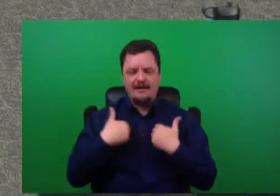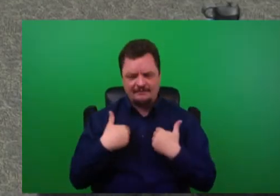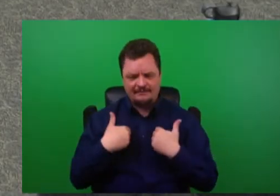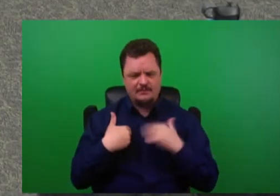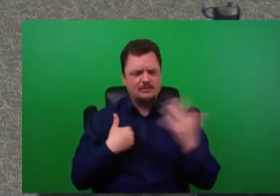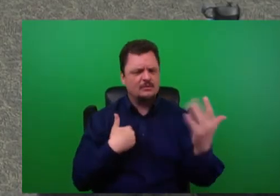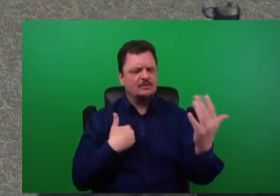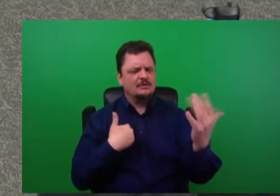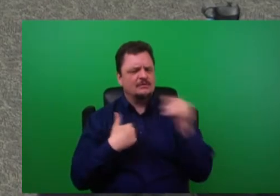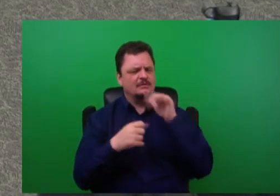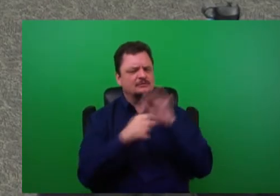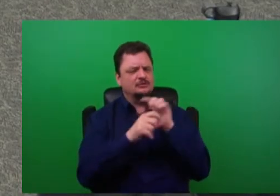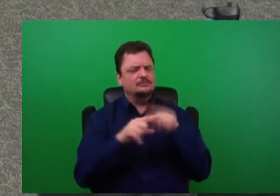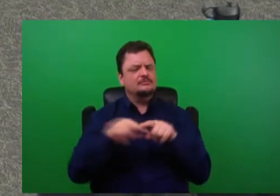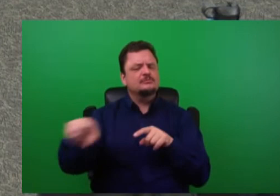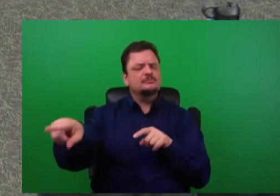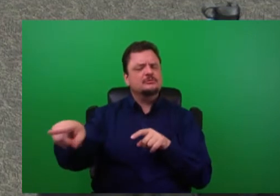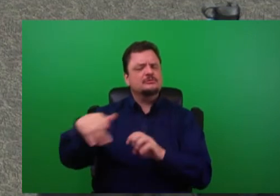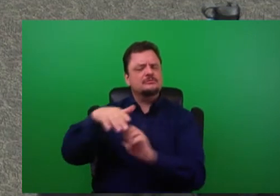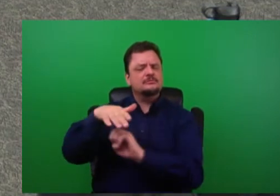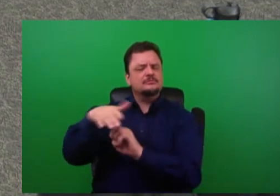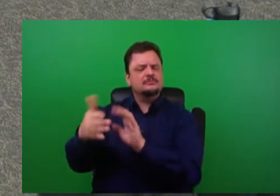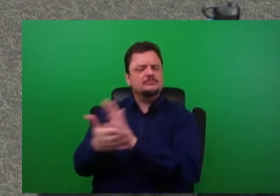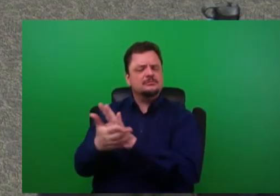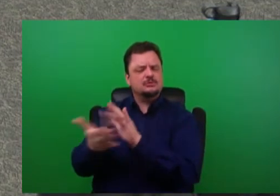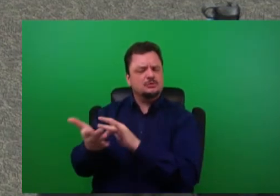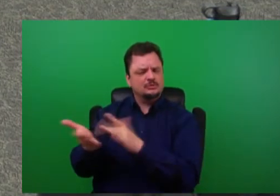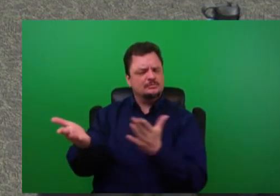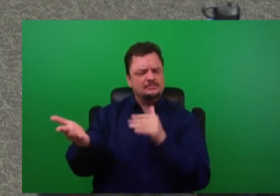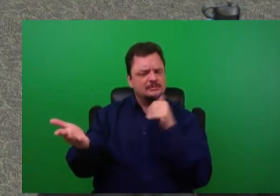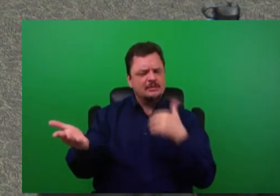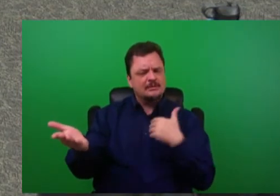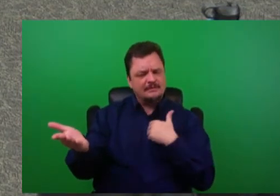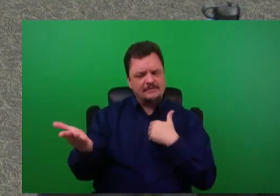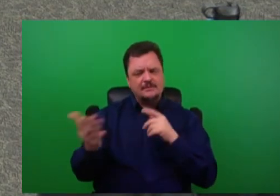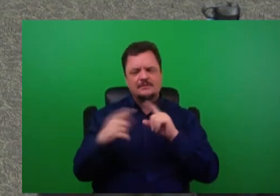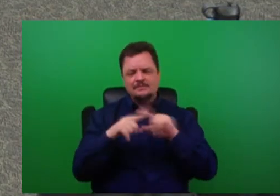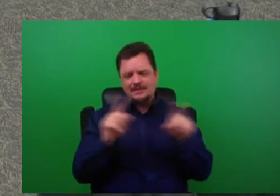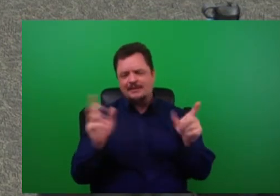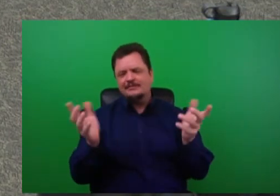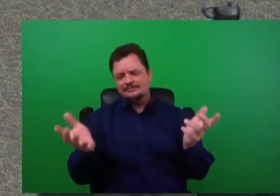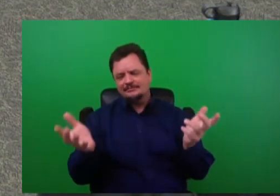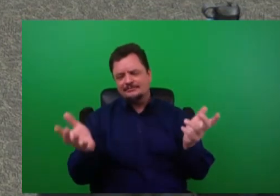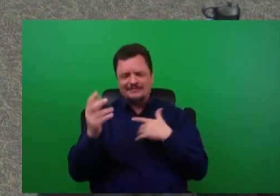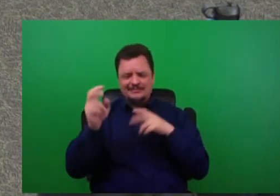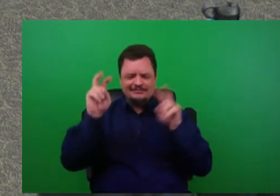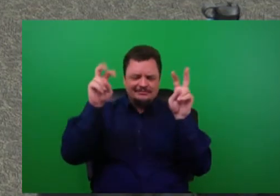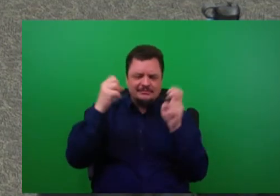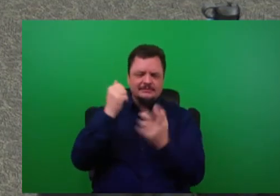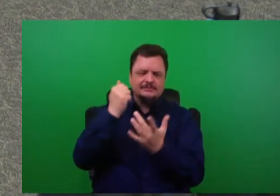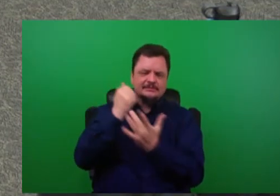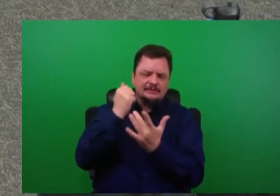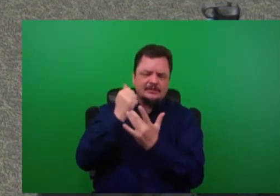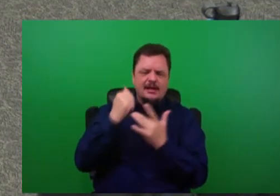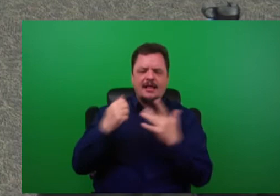middle school. However, we do have like health technicians on site, and those individuals are also trained on how to administer.